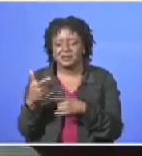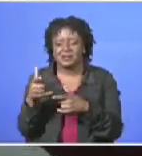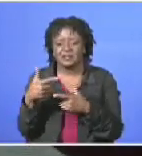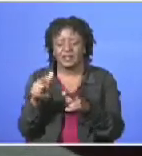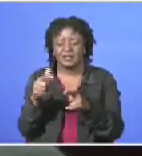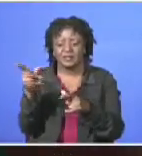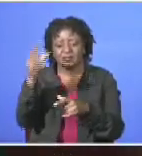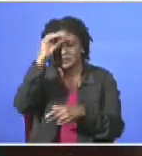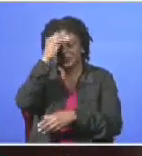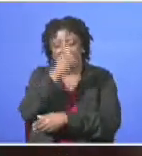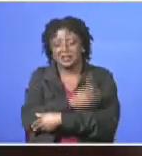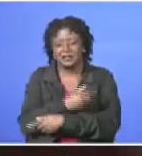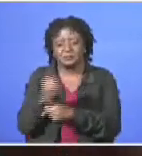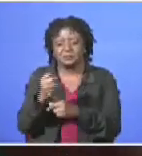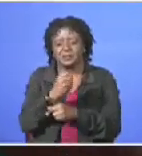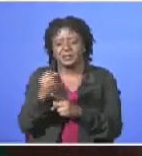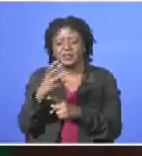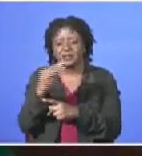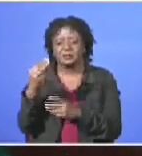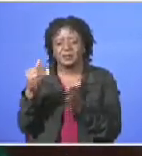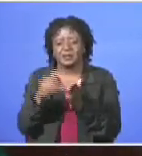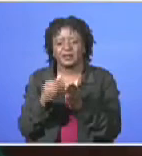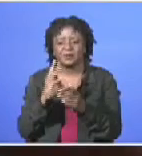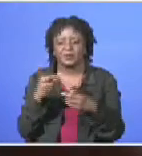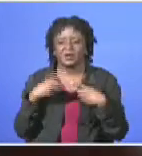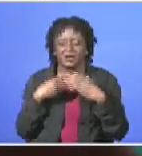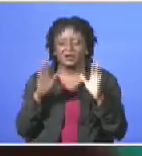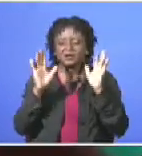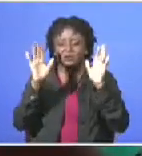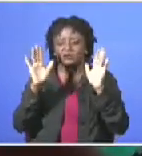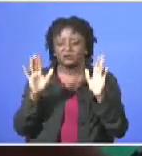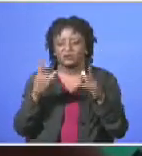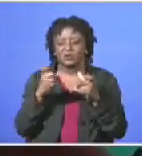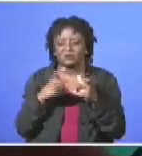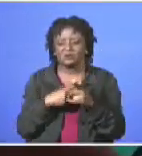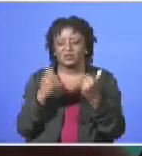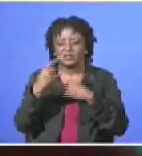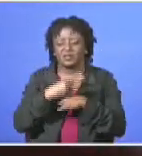beat him again. We had a great race today. You know, my son